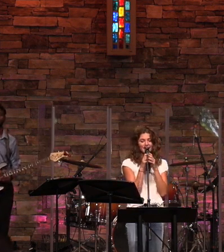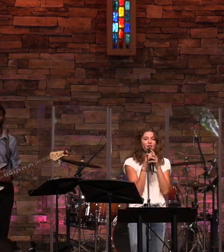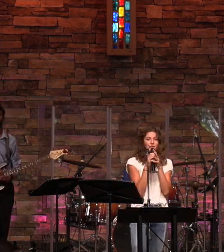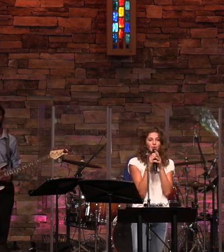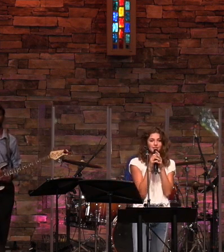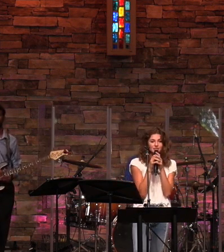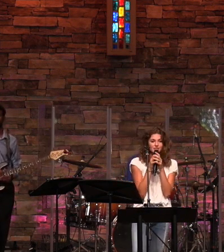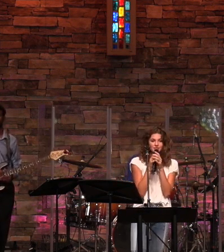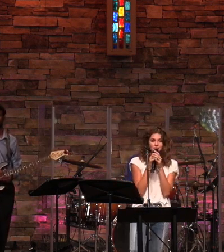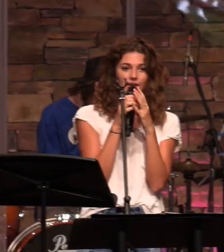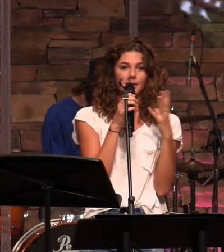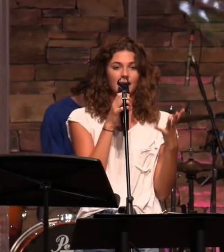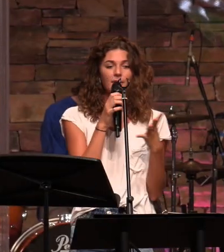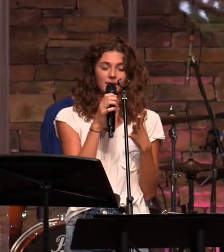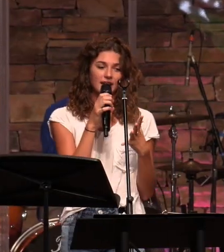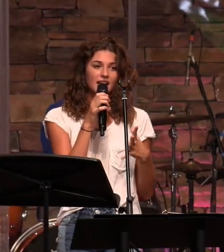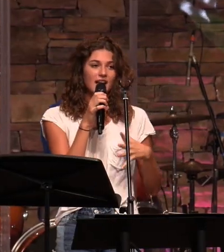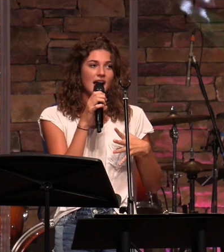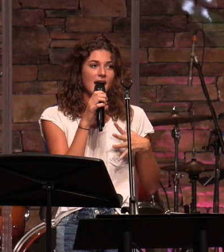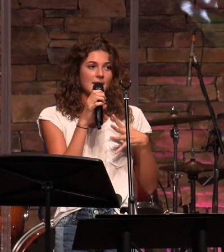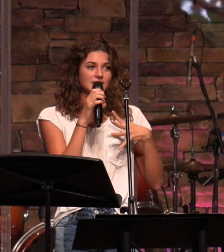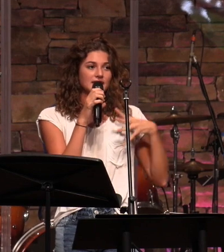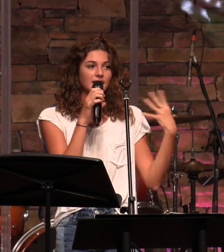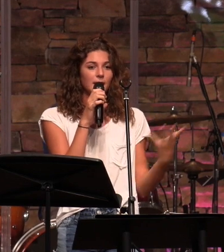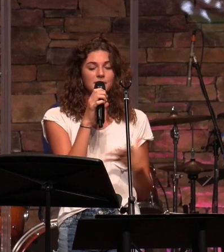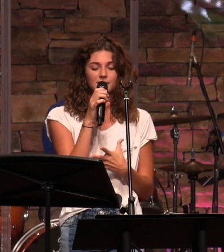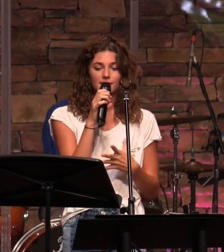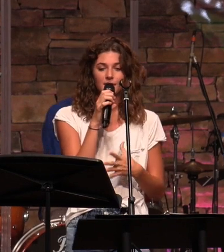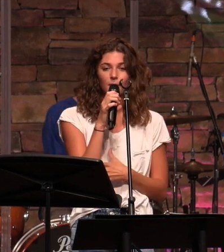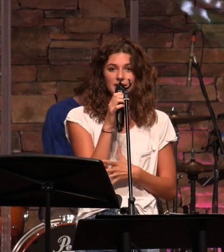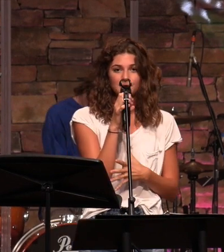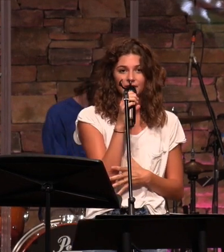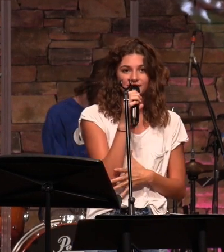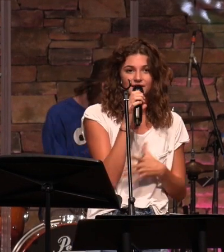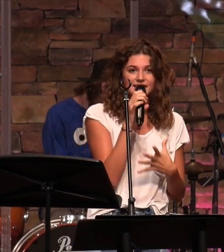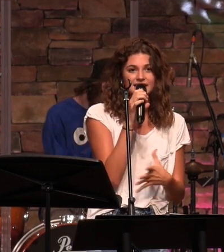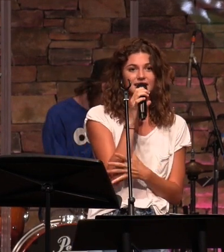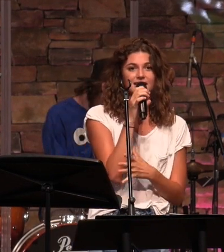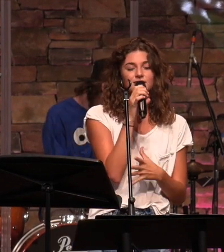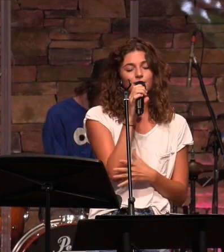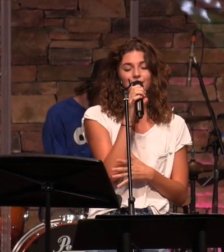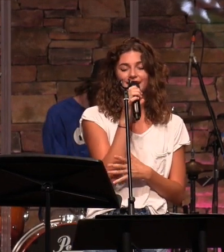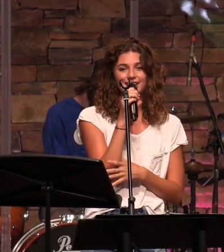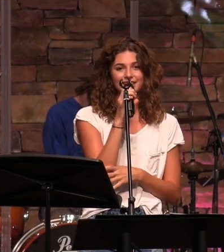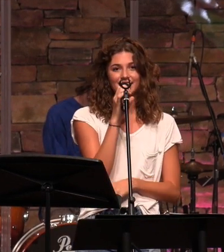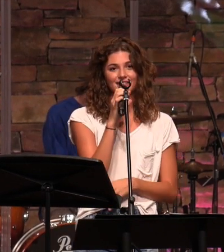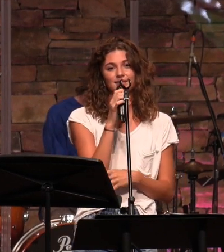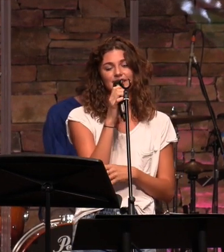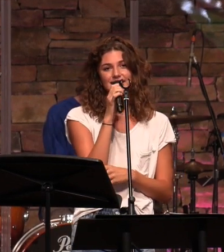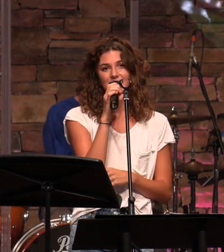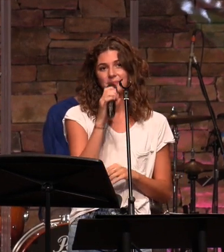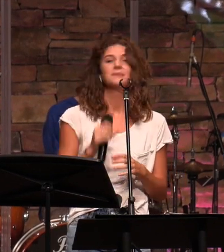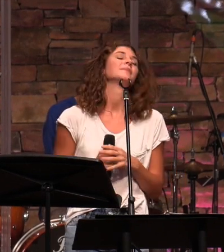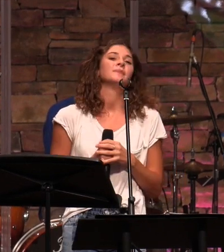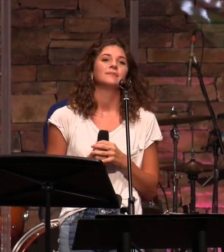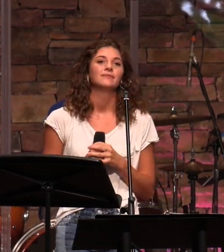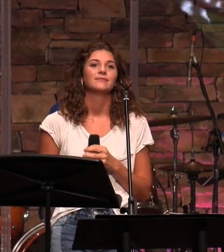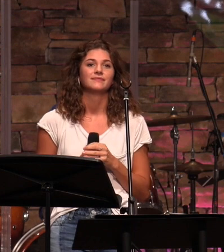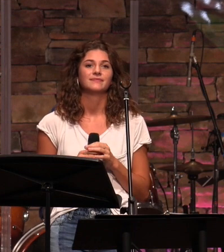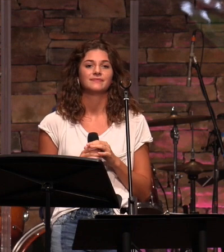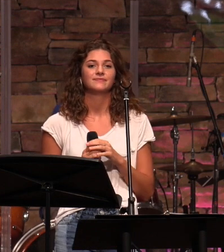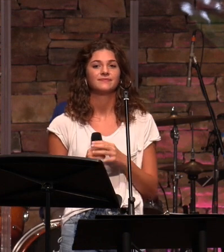But the words are just Very empowering Just the encompassment Of the Holy Spirit So let's sing And let's glorify God together One last time